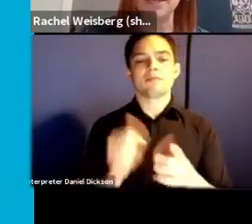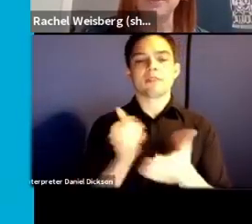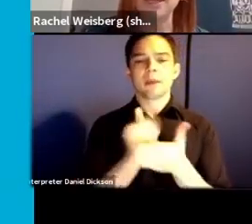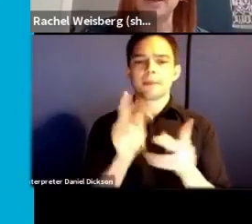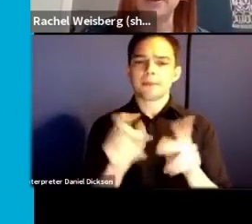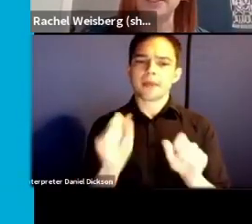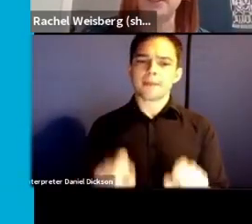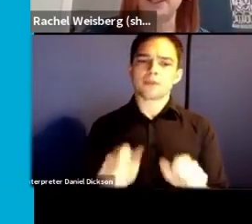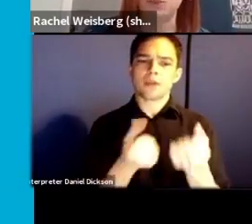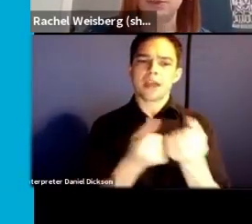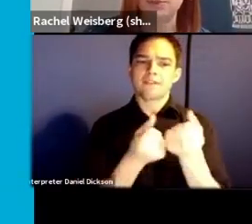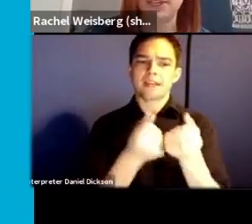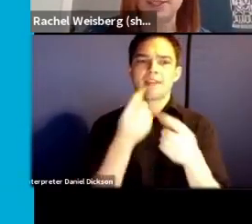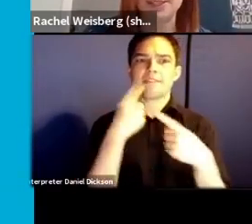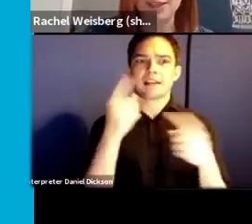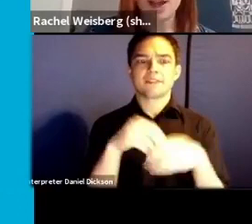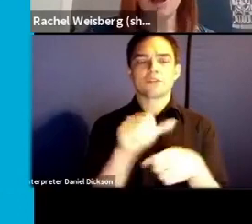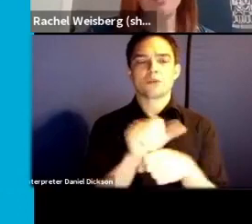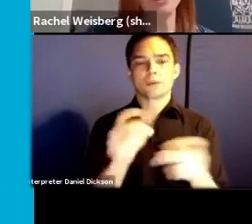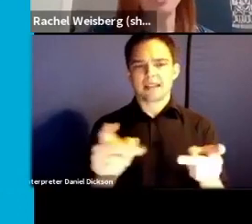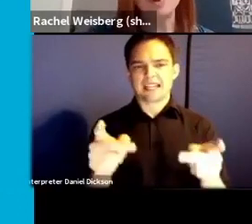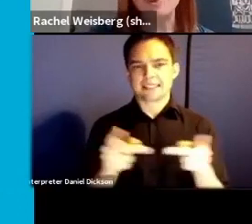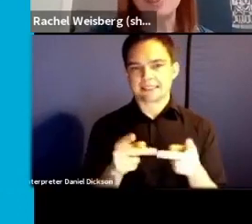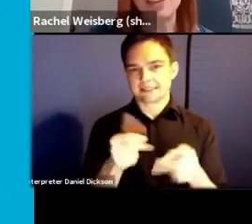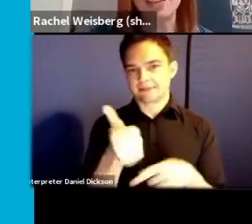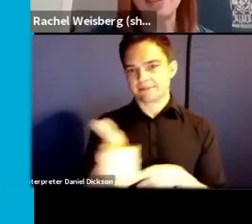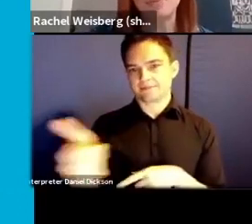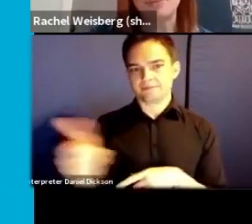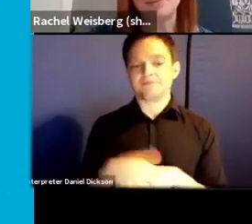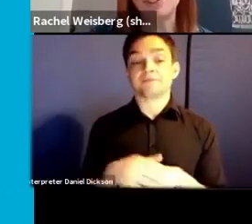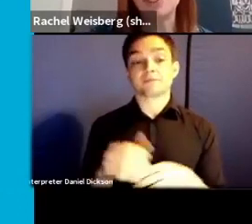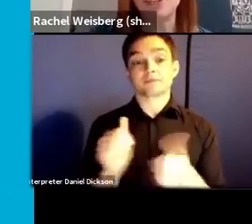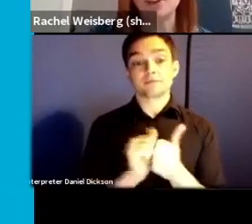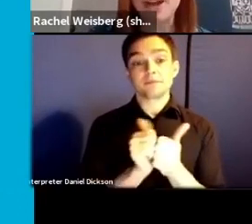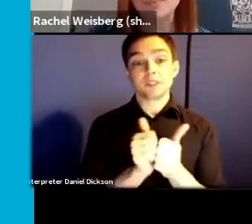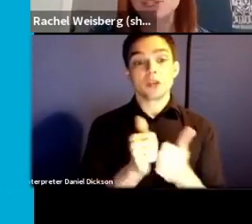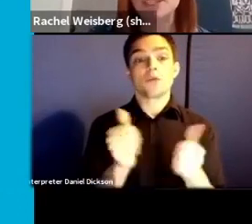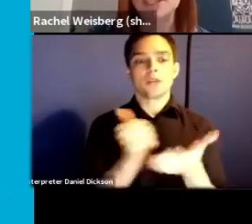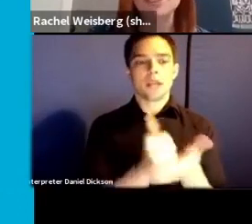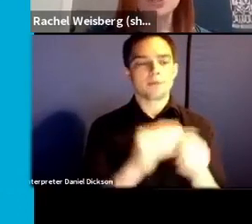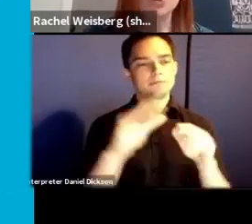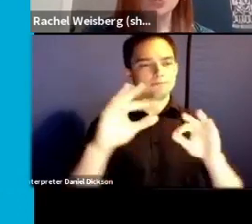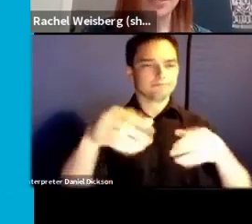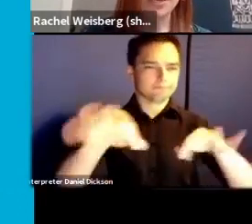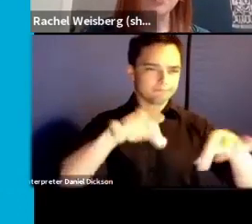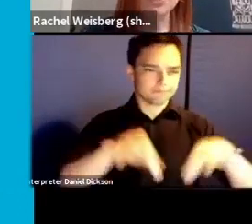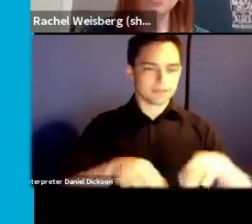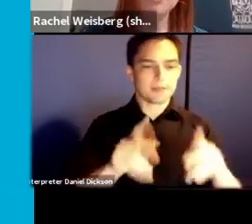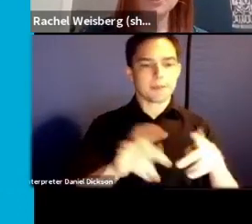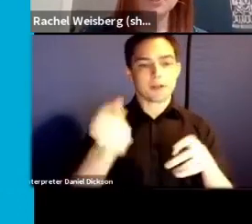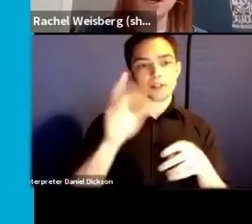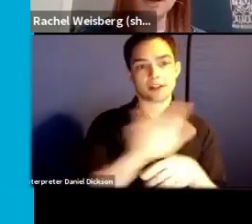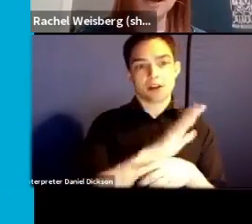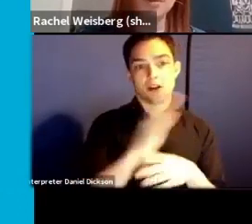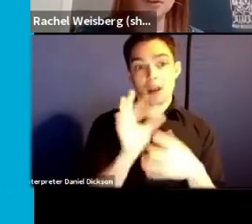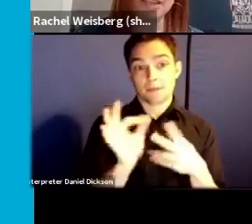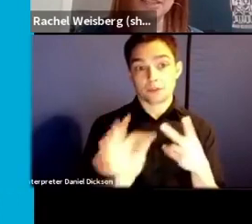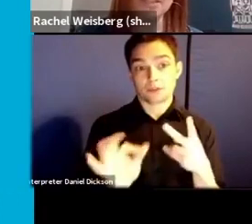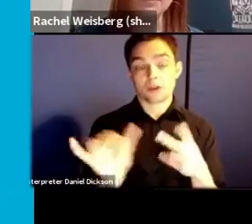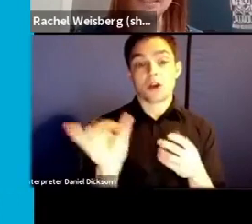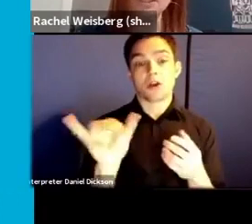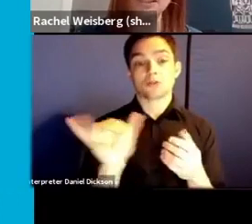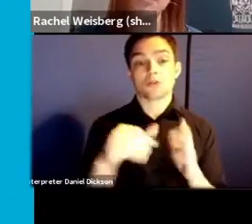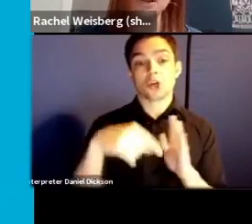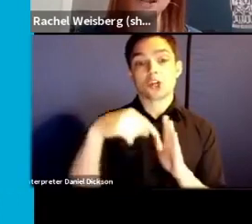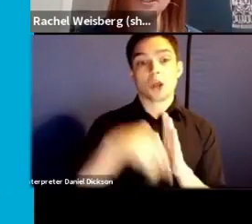able to advocate effectively in the workplace. Another way we do that is help people understand their options. We have a number of